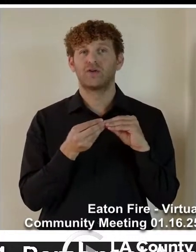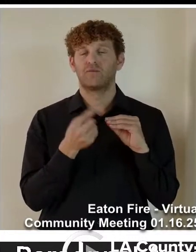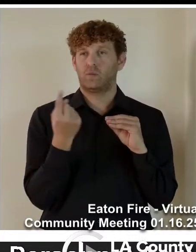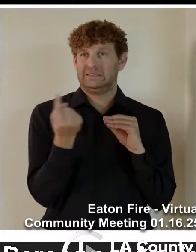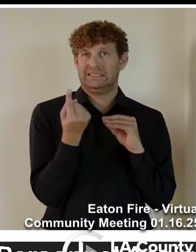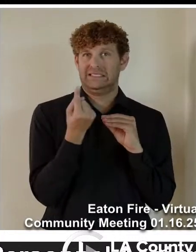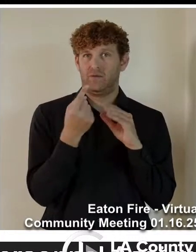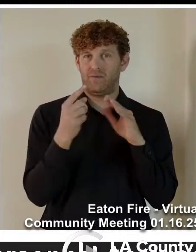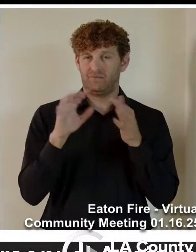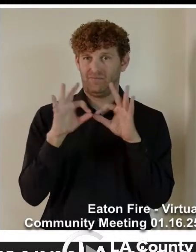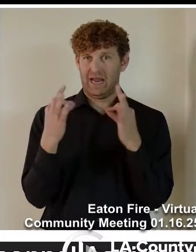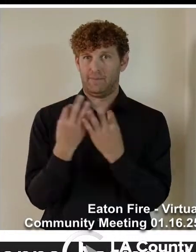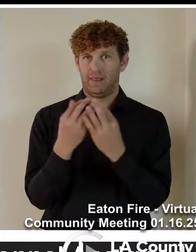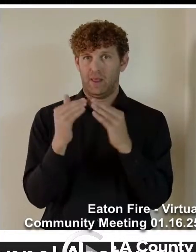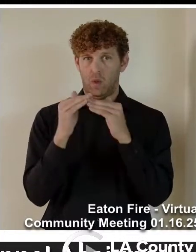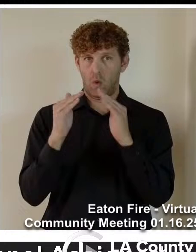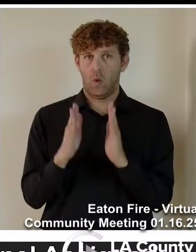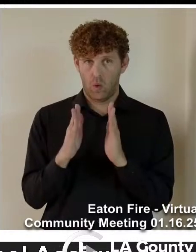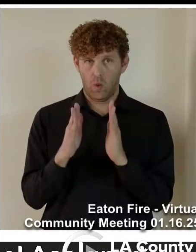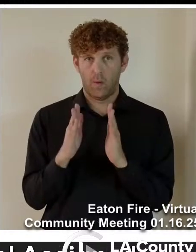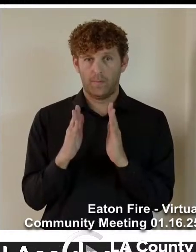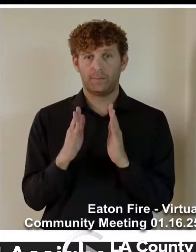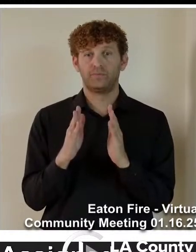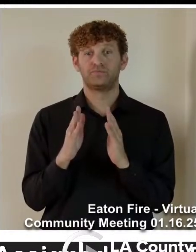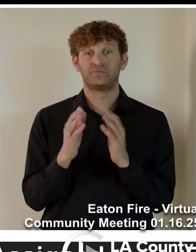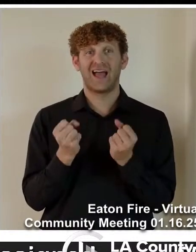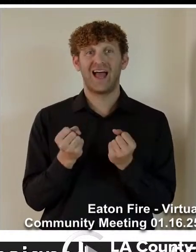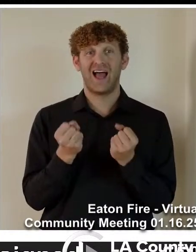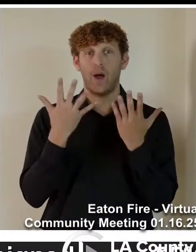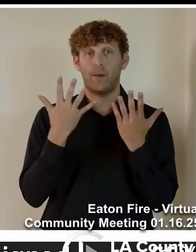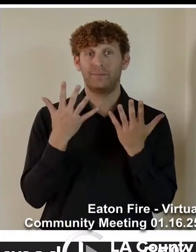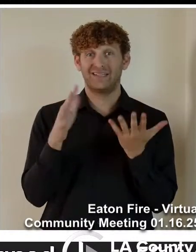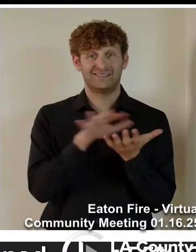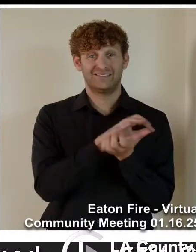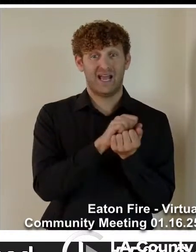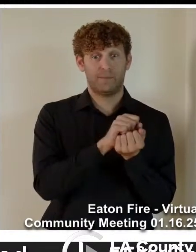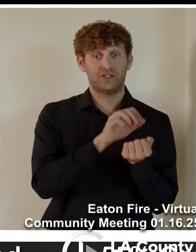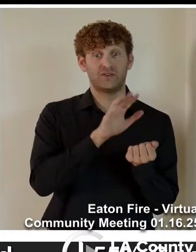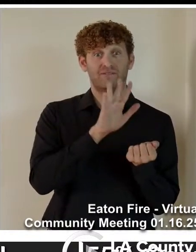we are showing 537 damaged and